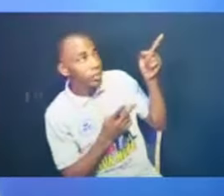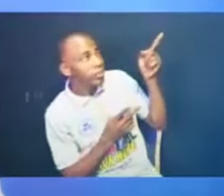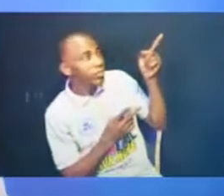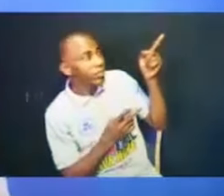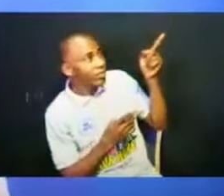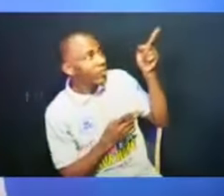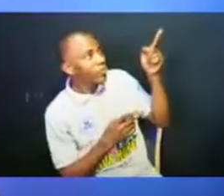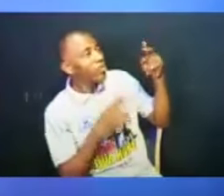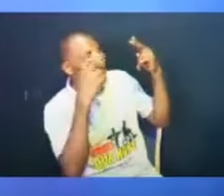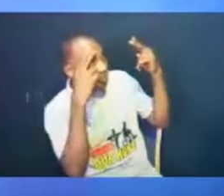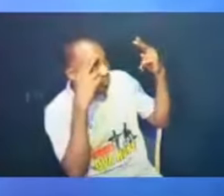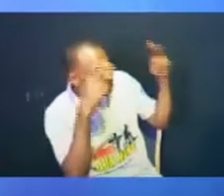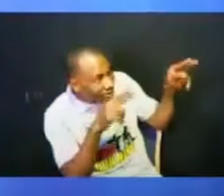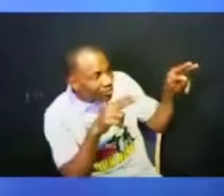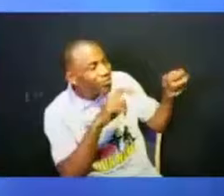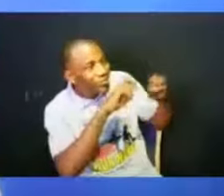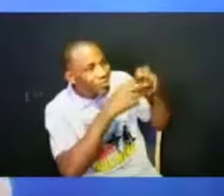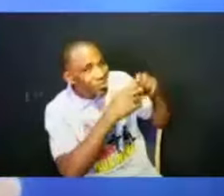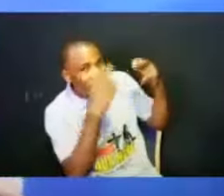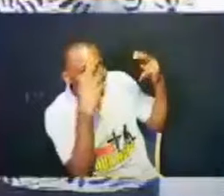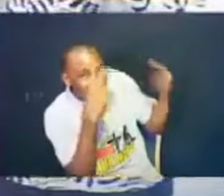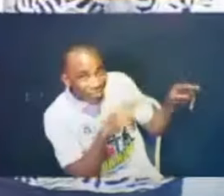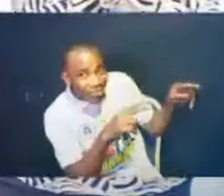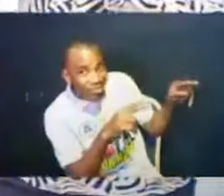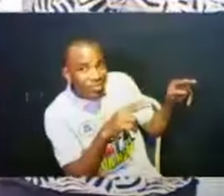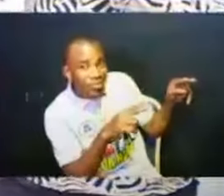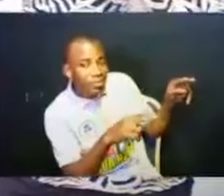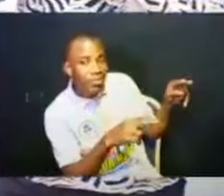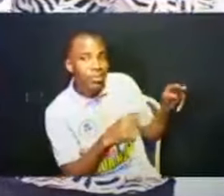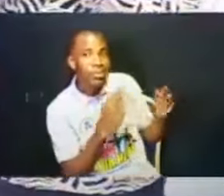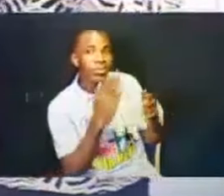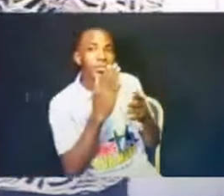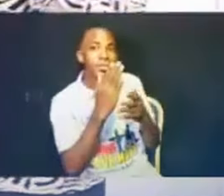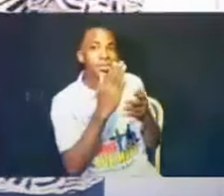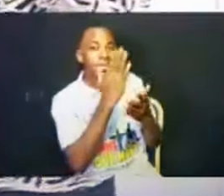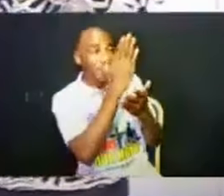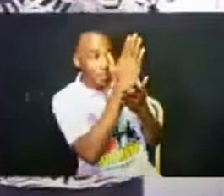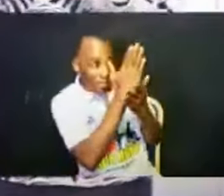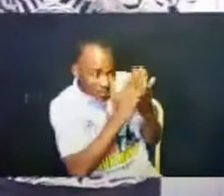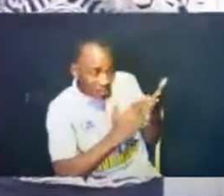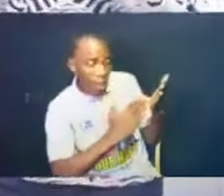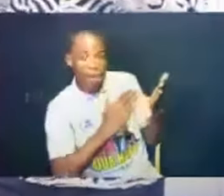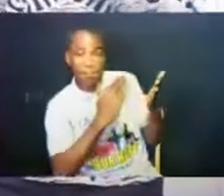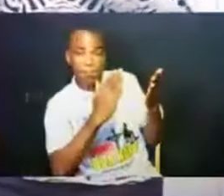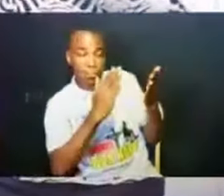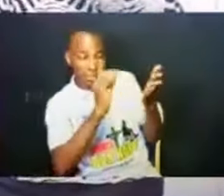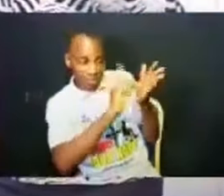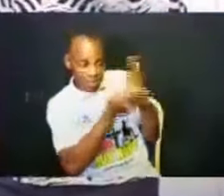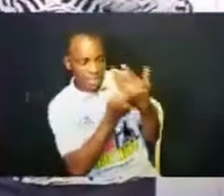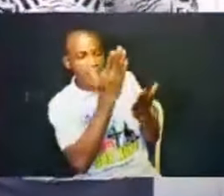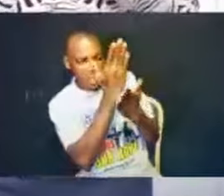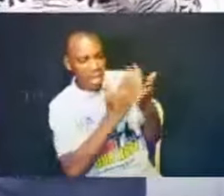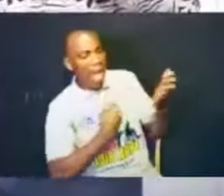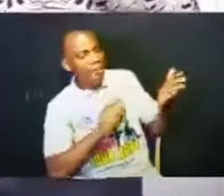me about the story. No, I tell me we are afraid. There are some of the things that has asterisks against it. Yeah, date now. What church